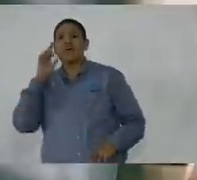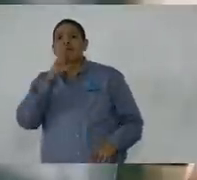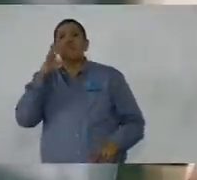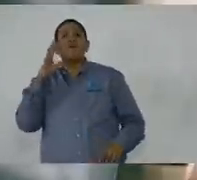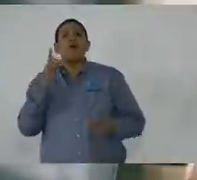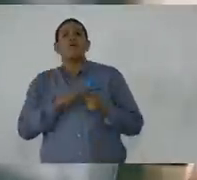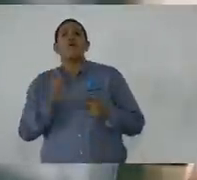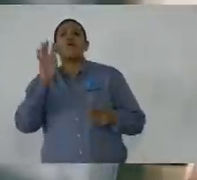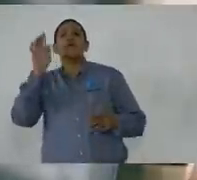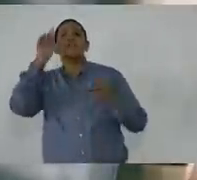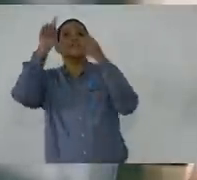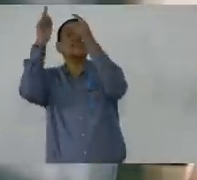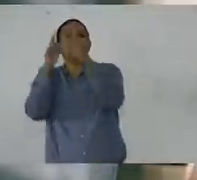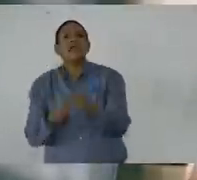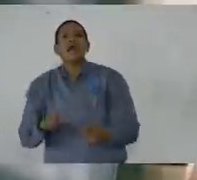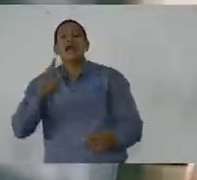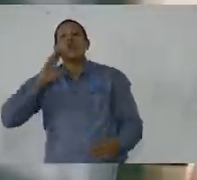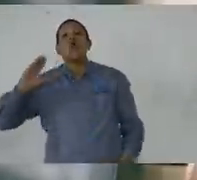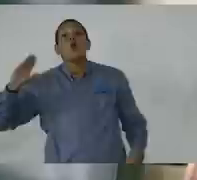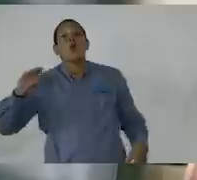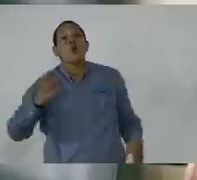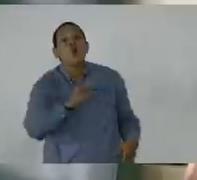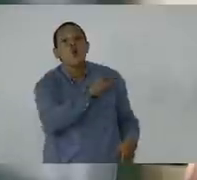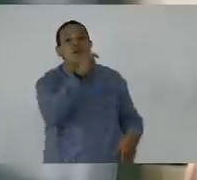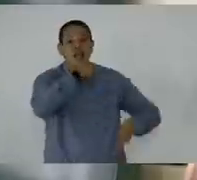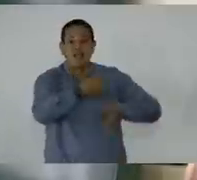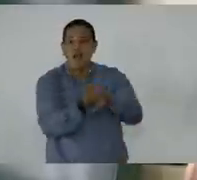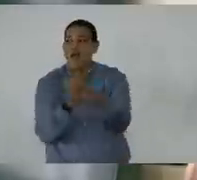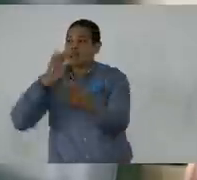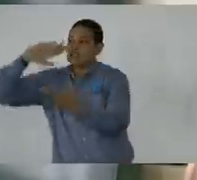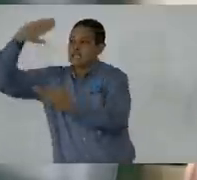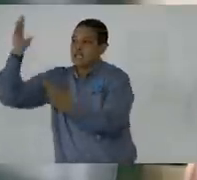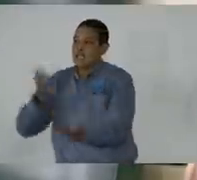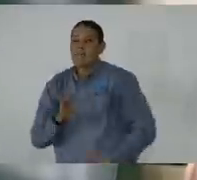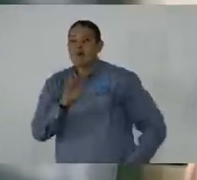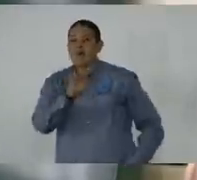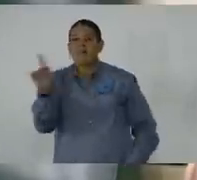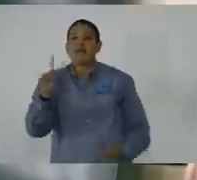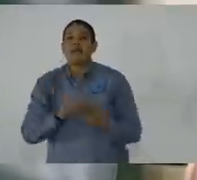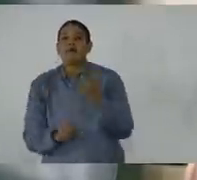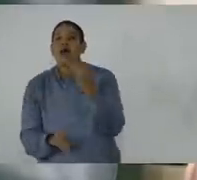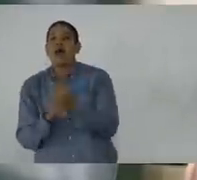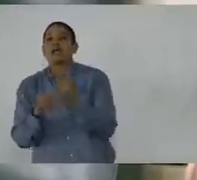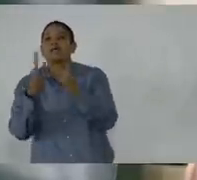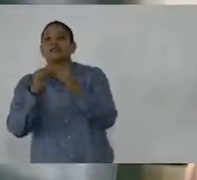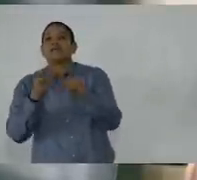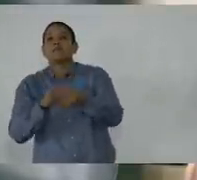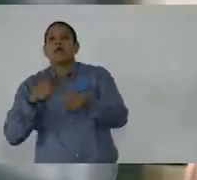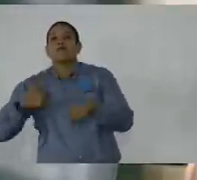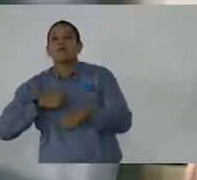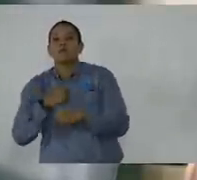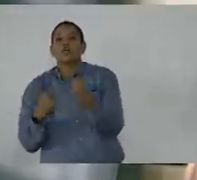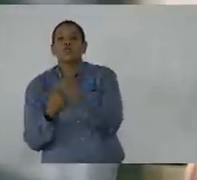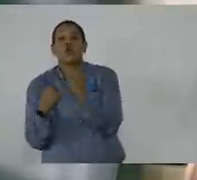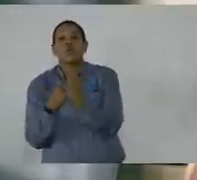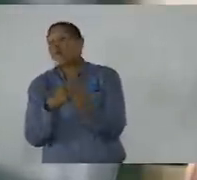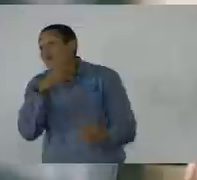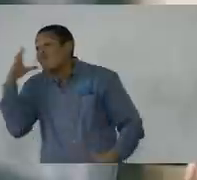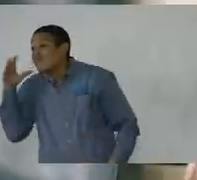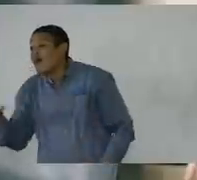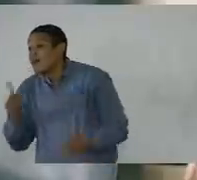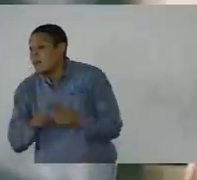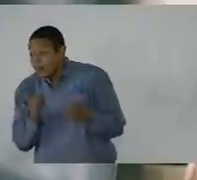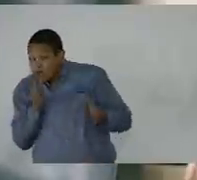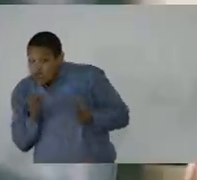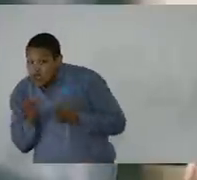we'll target also the lowering of the island's import bill, while we also support farmers and chart a